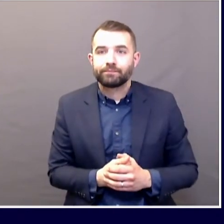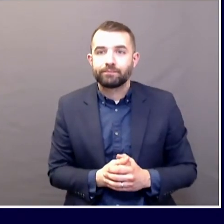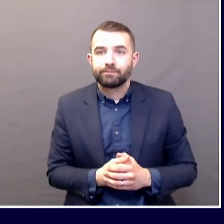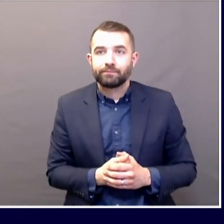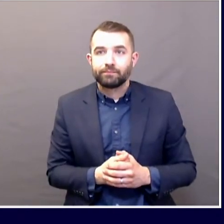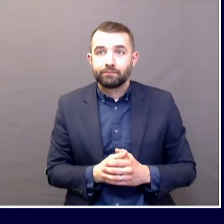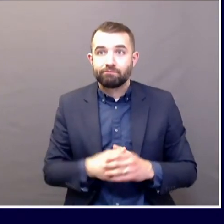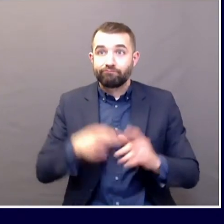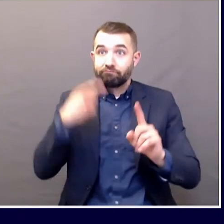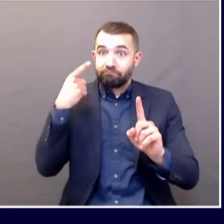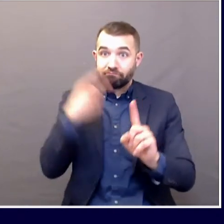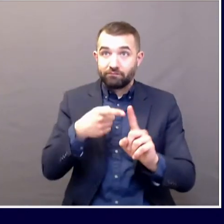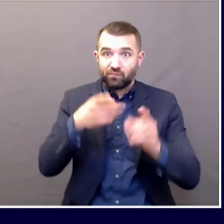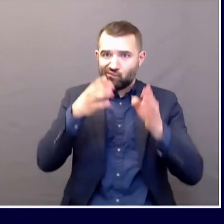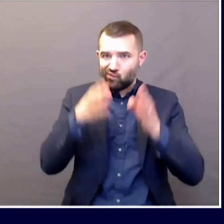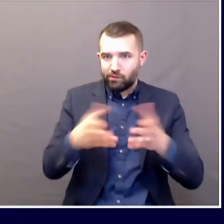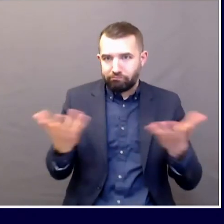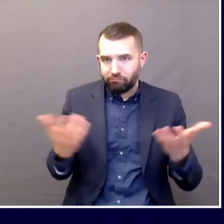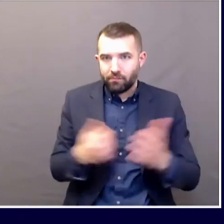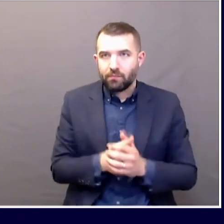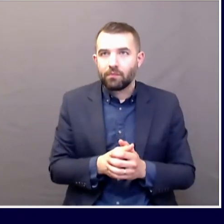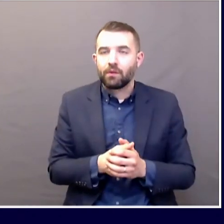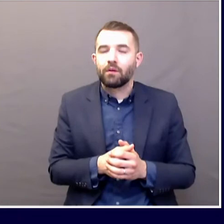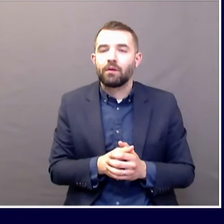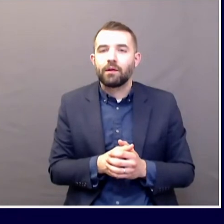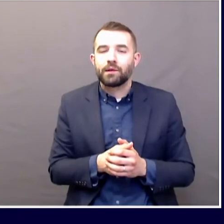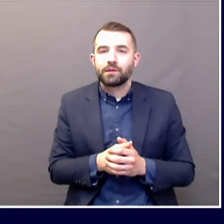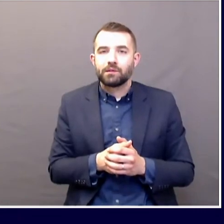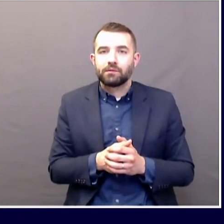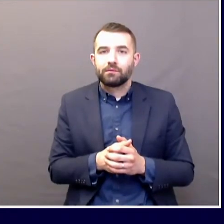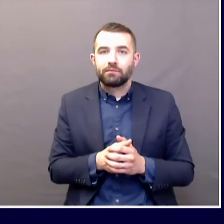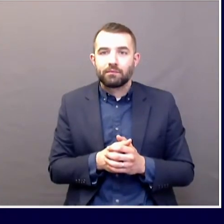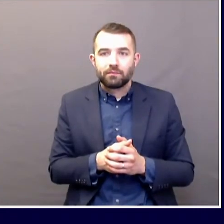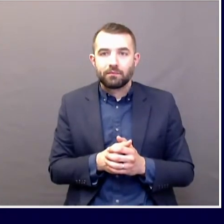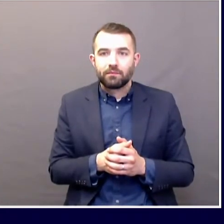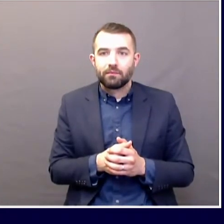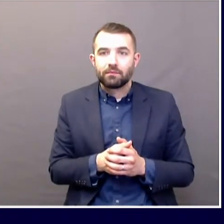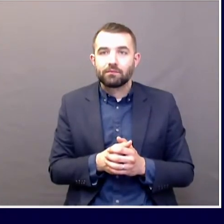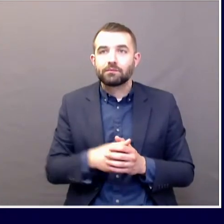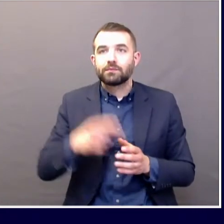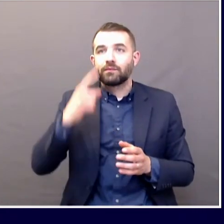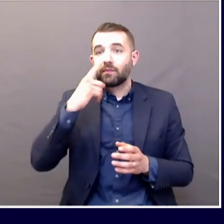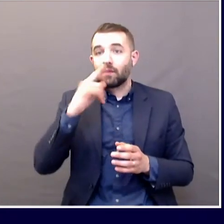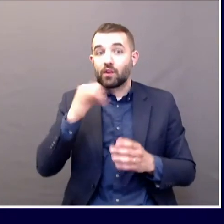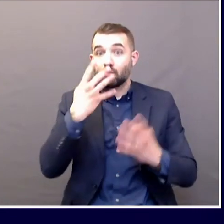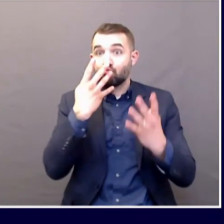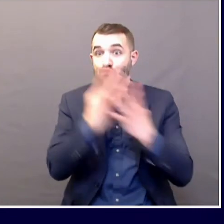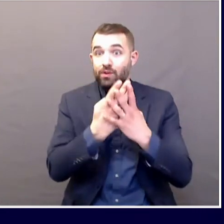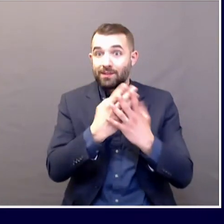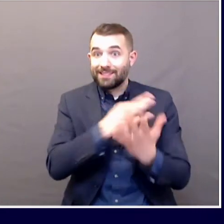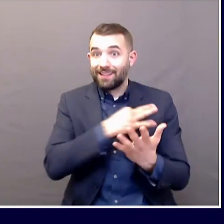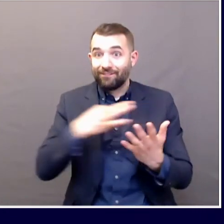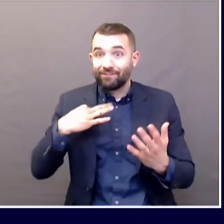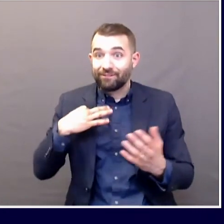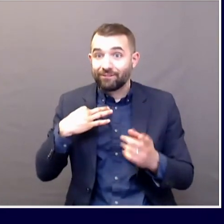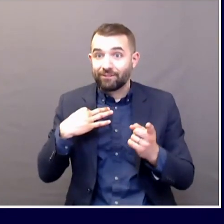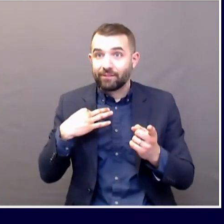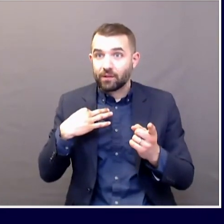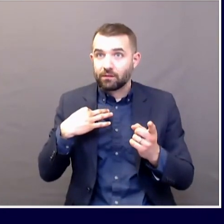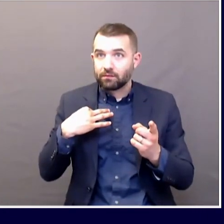specific example, so please pardon me, but there are some corrections officers at jails across the state who say, I've called,